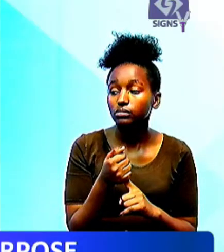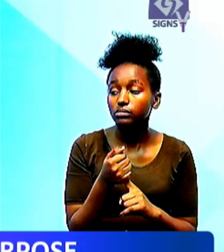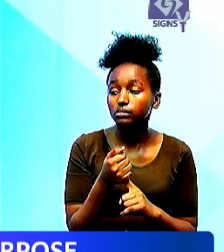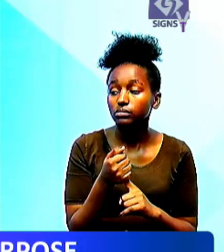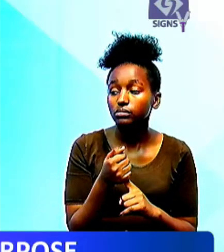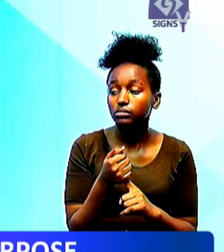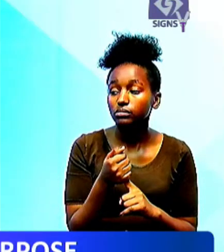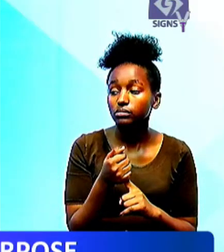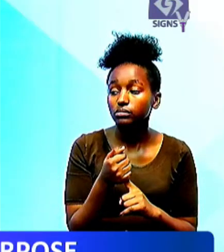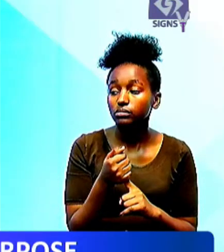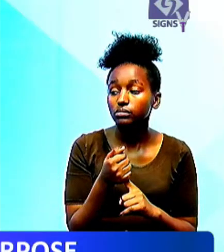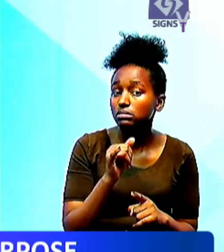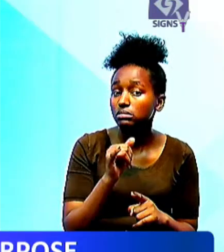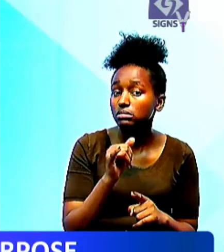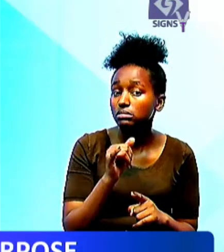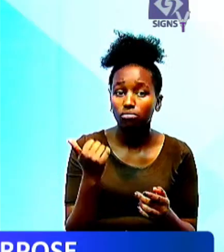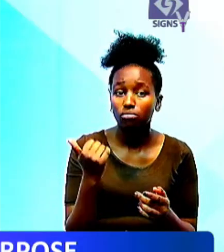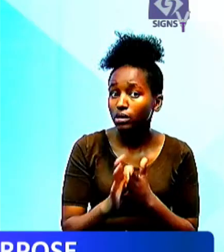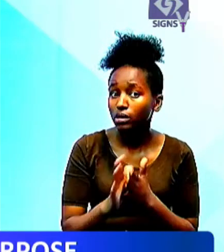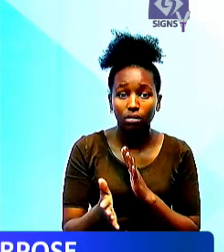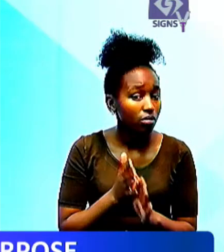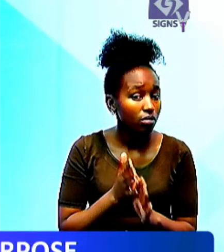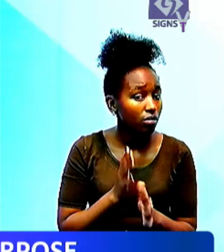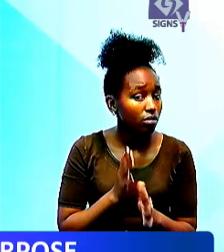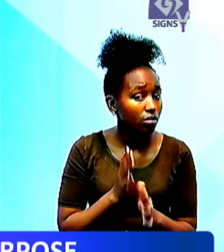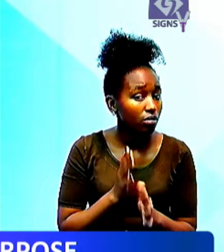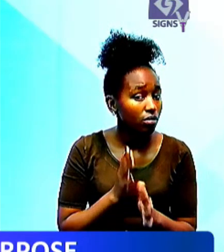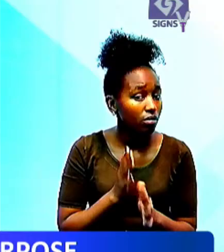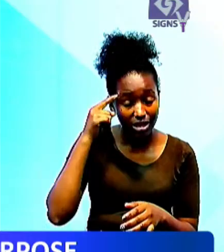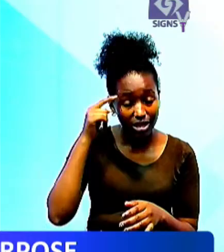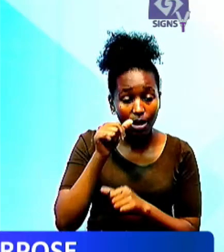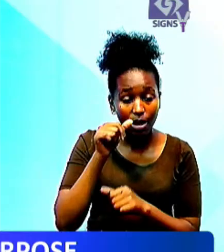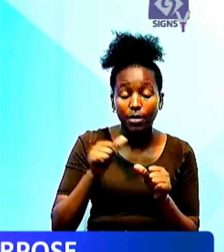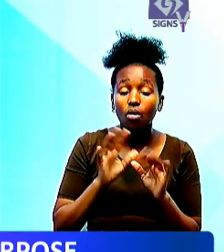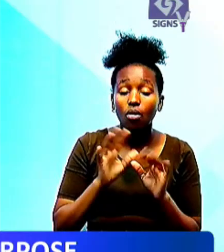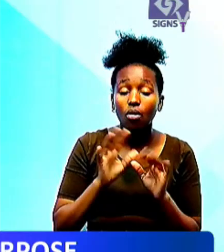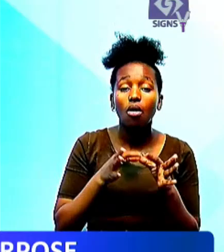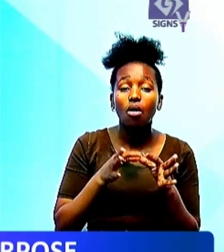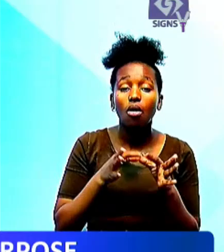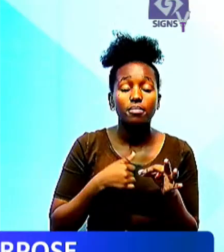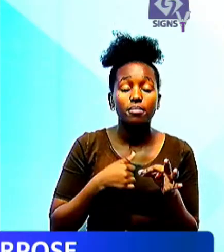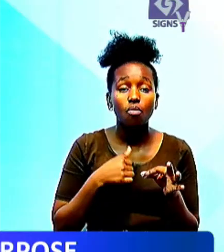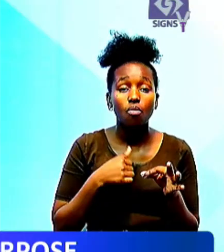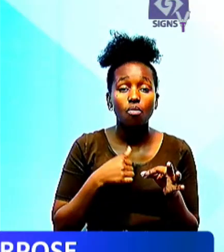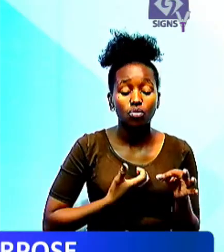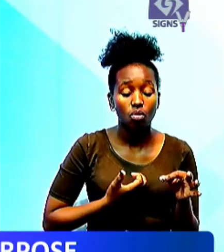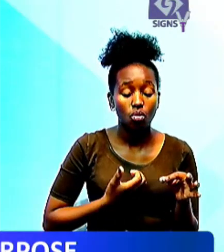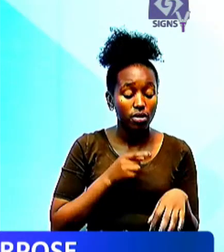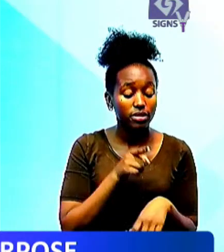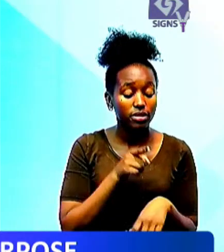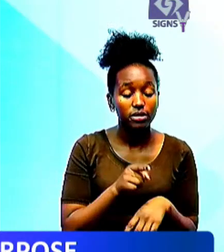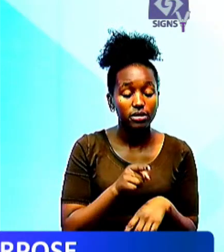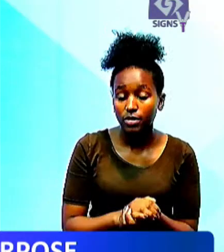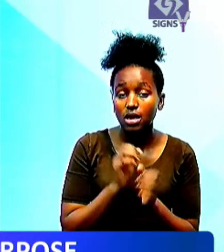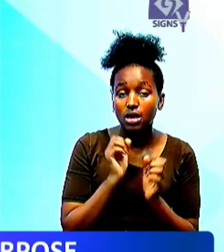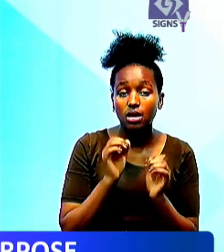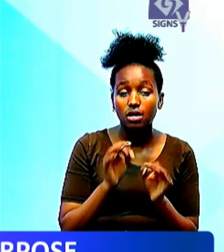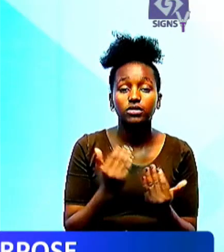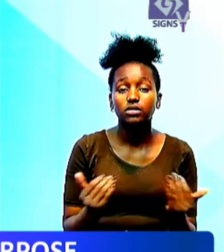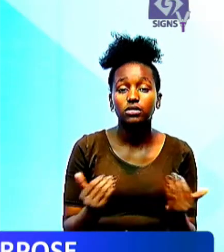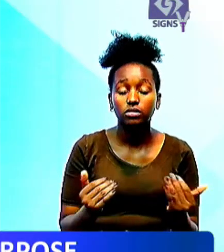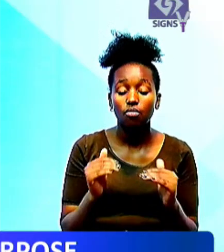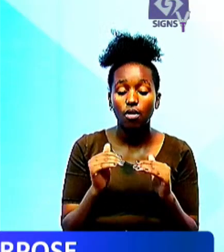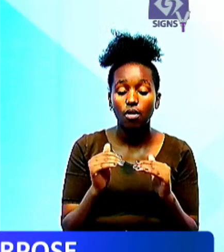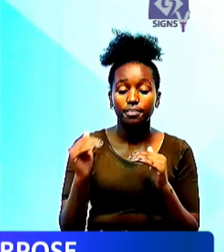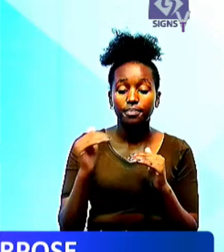of how long do I want to own this home. Education is a project. When you talk of the children taking it from grade 1 or from playgroup